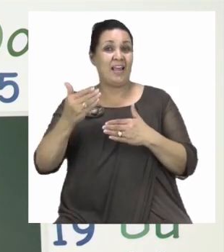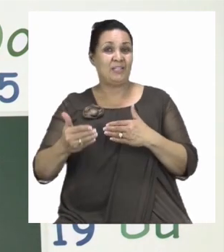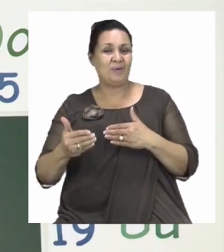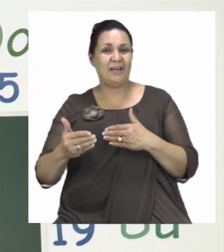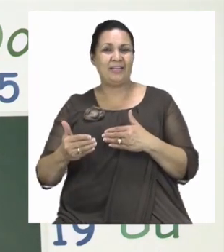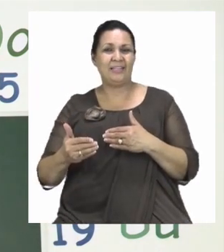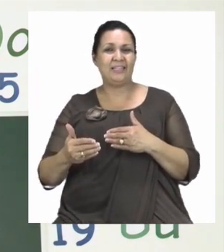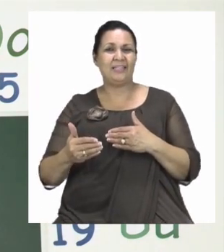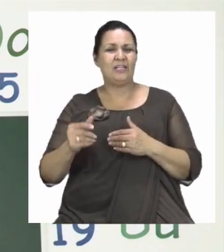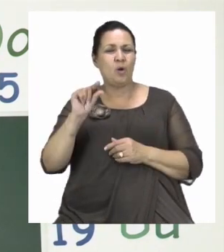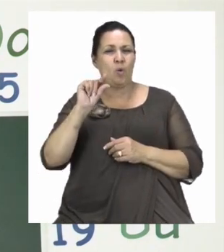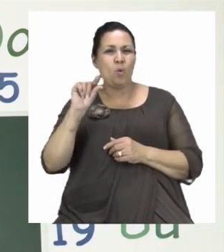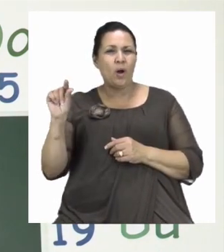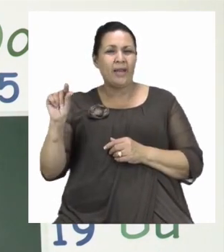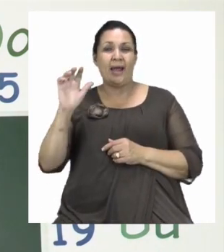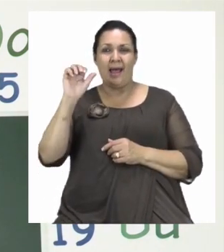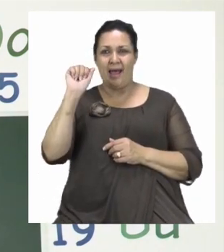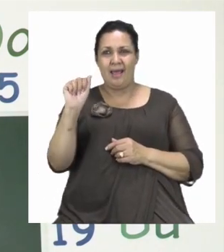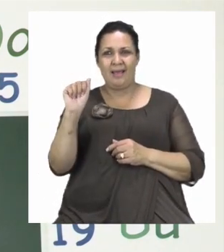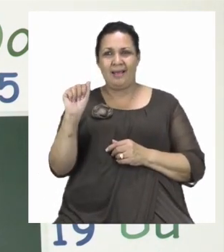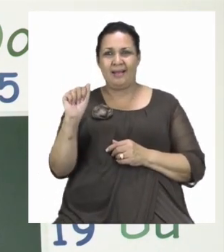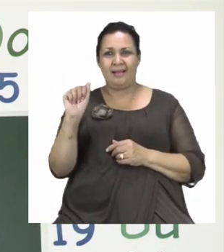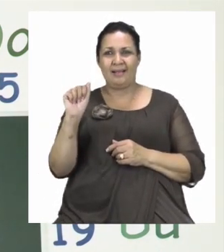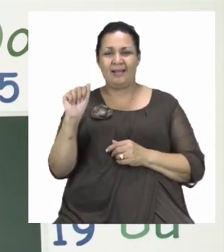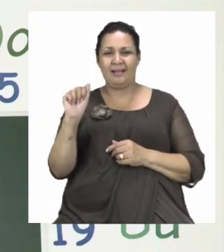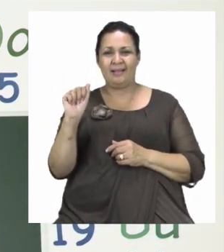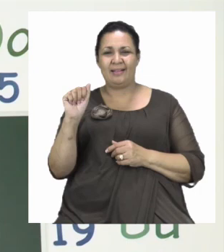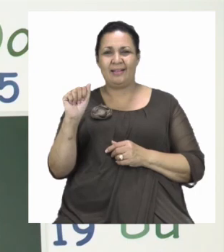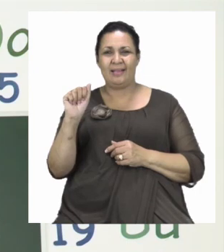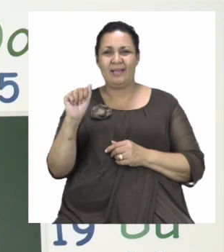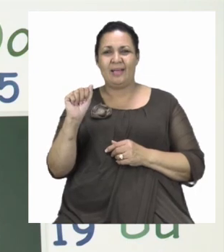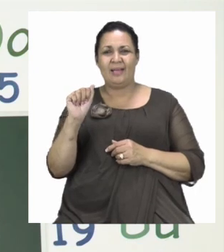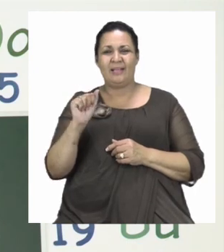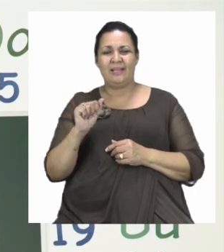the word a. So we go